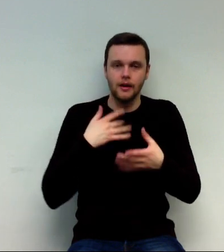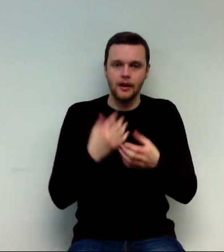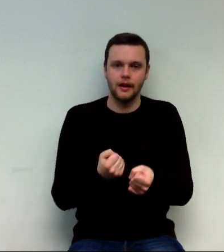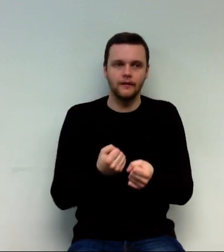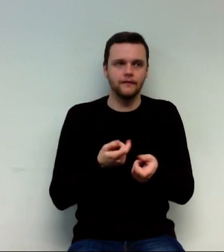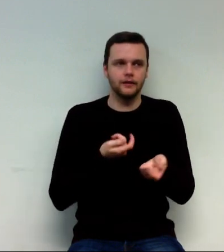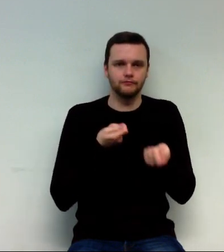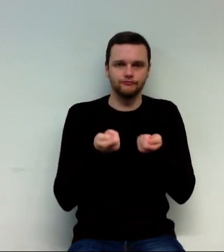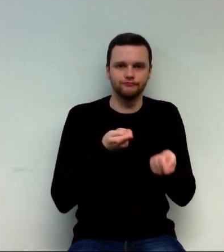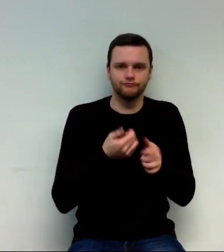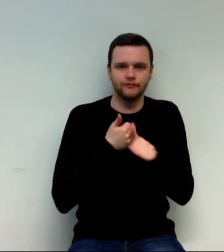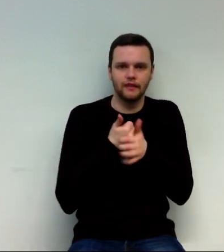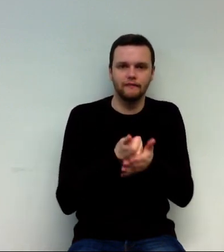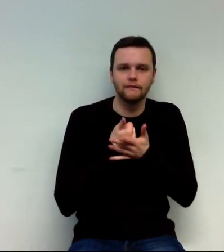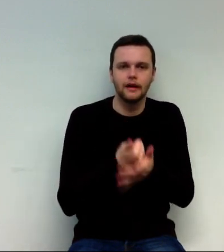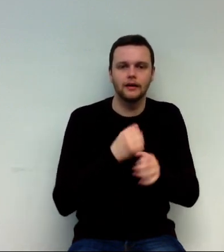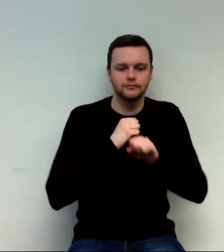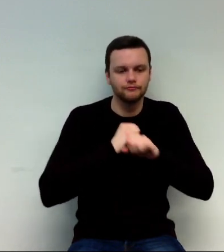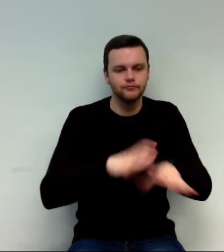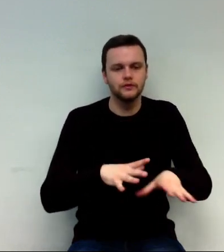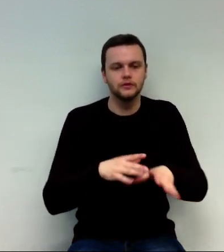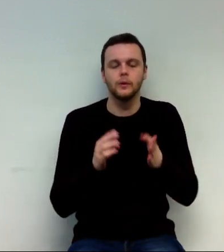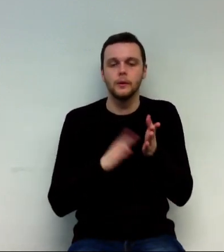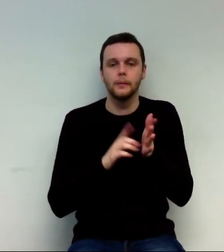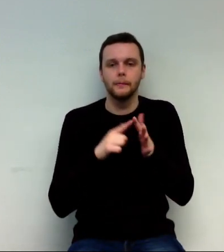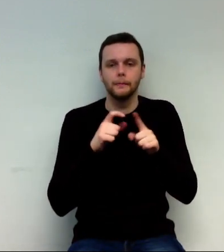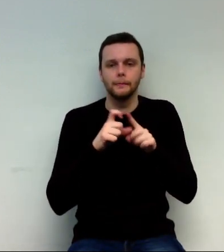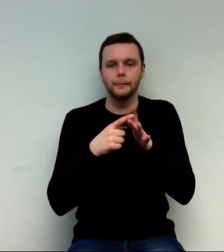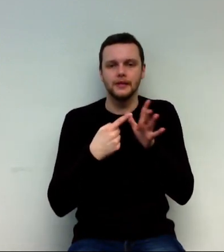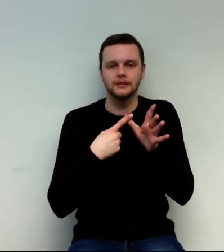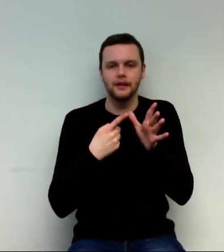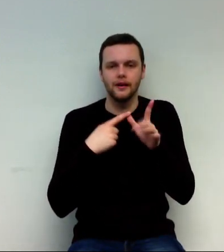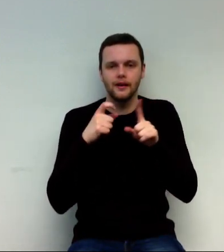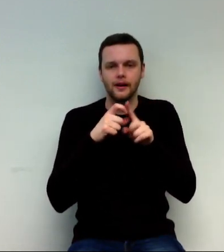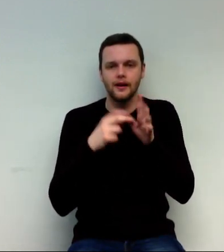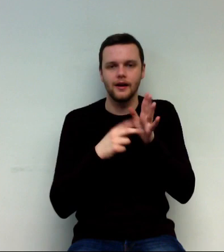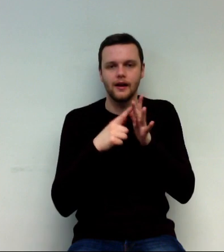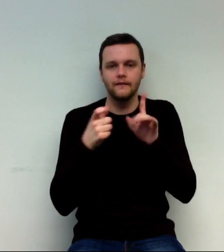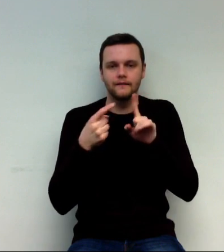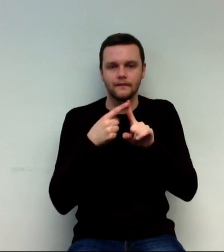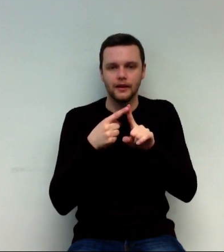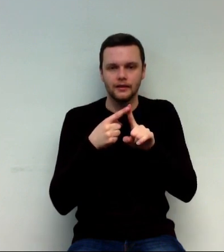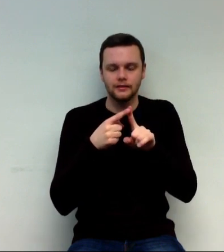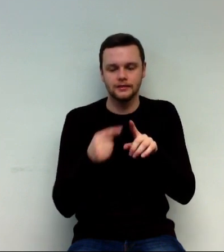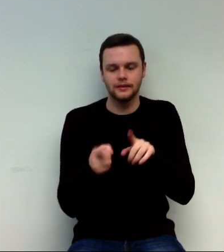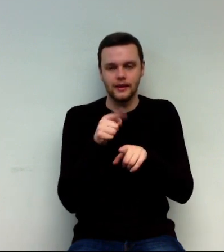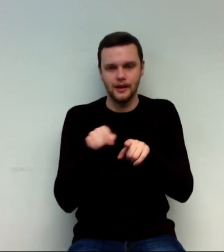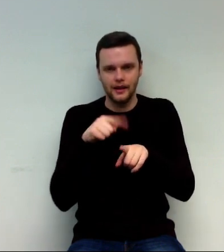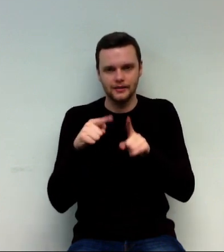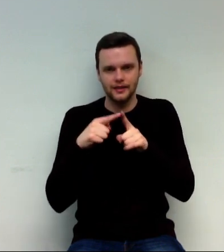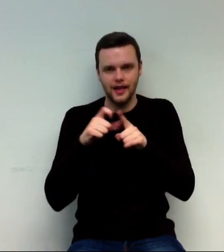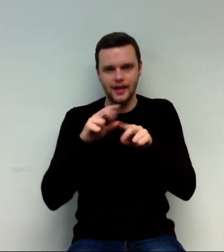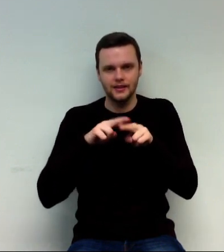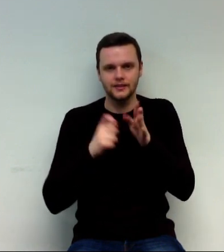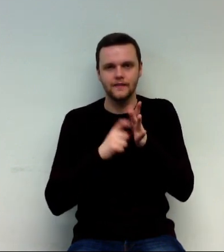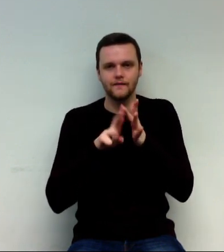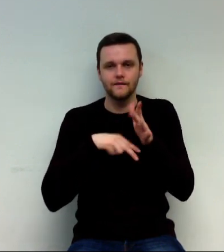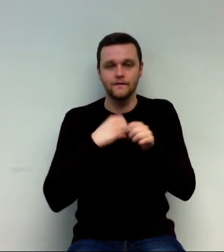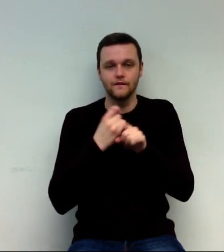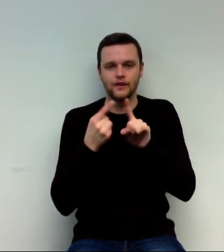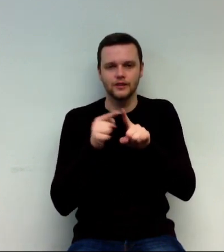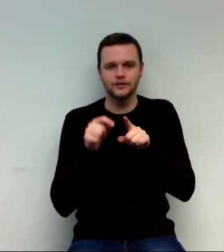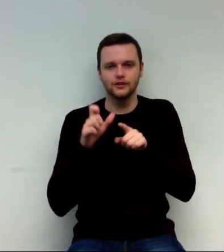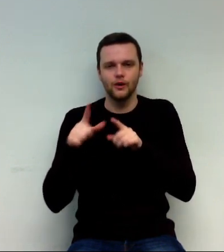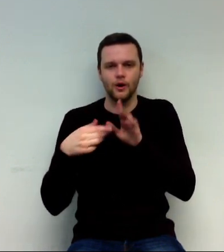media advice strand. So media advice at edfringe.com, which I can see Daniel is typing away into the live chat feed, is one